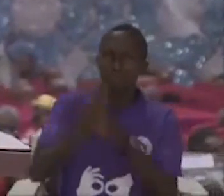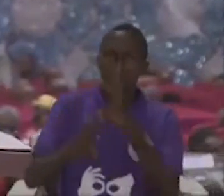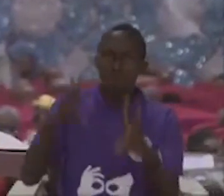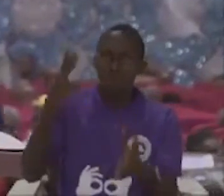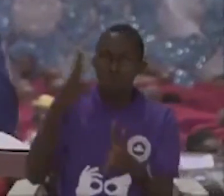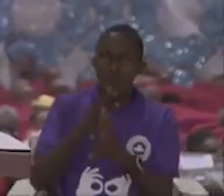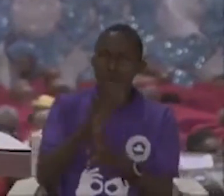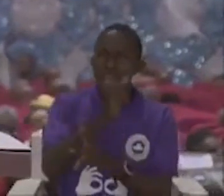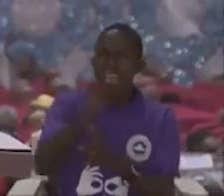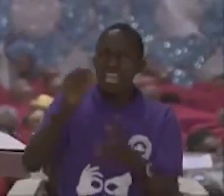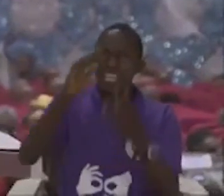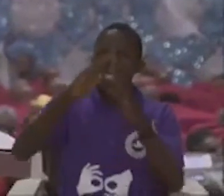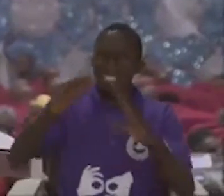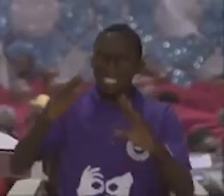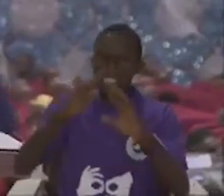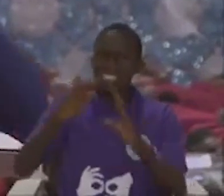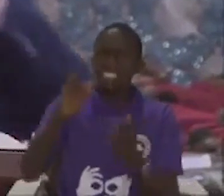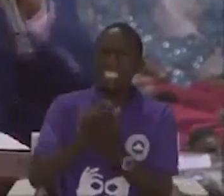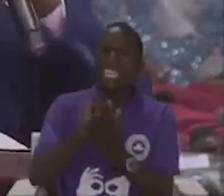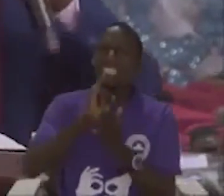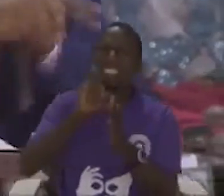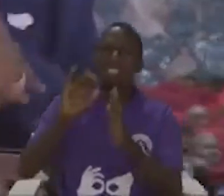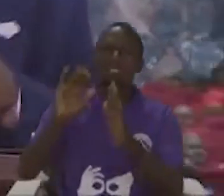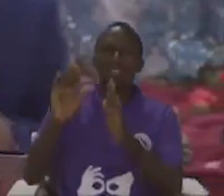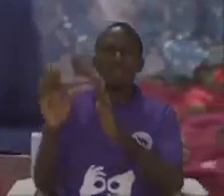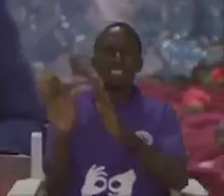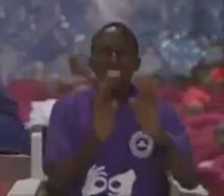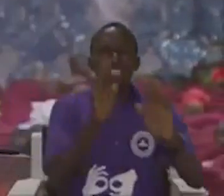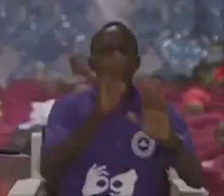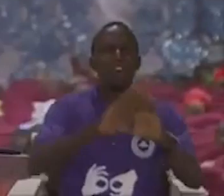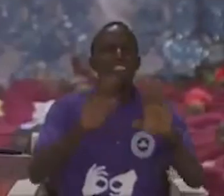set on the hill that cannot be hidden. That is being in charge.